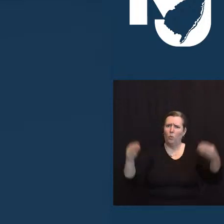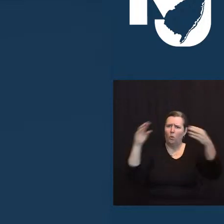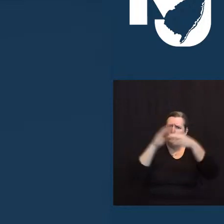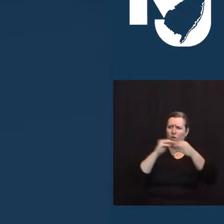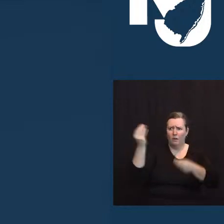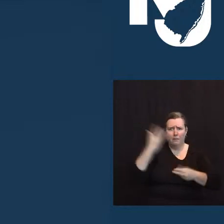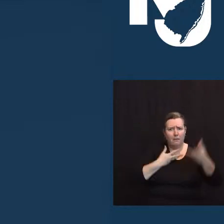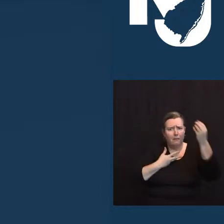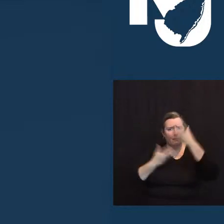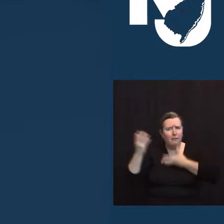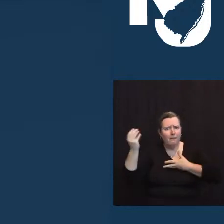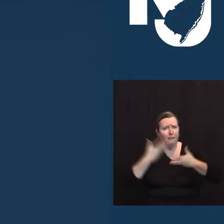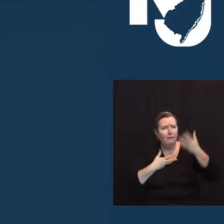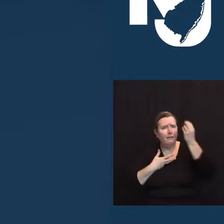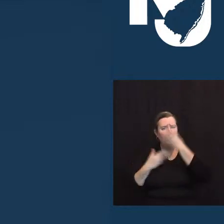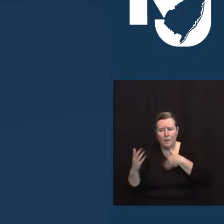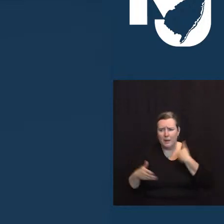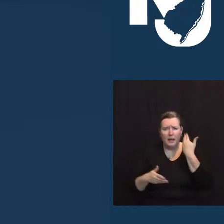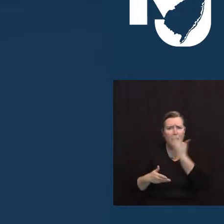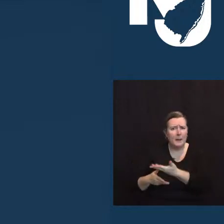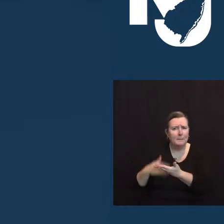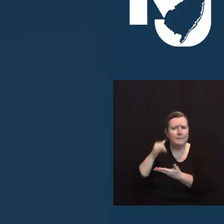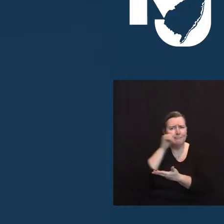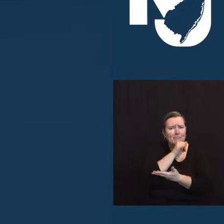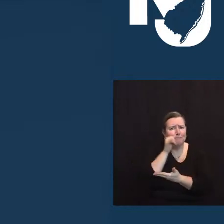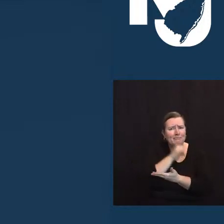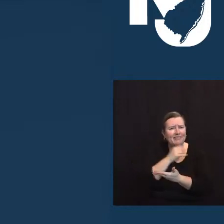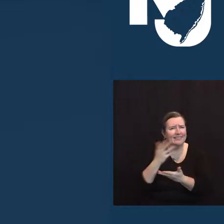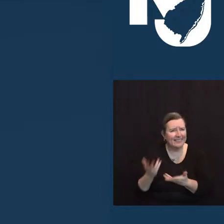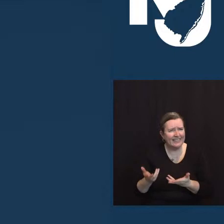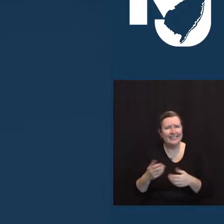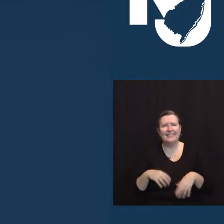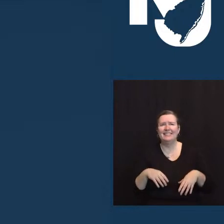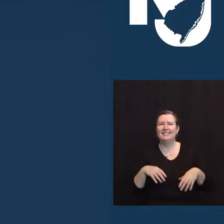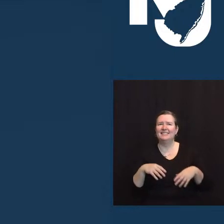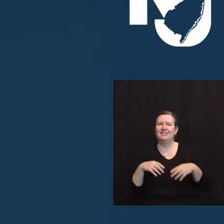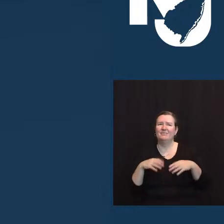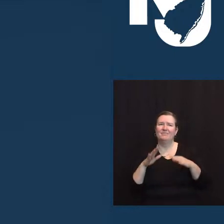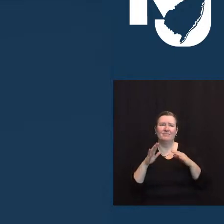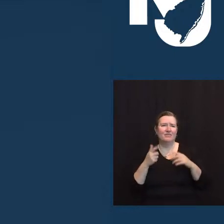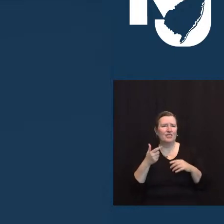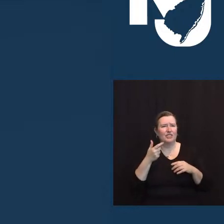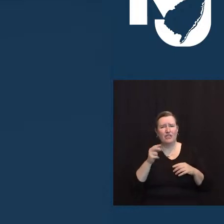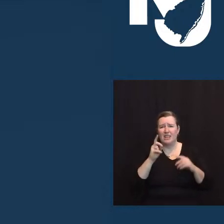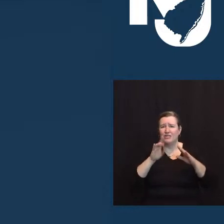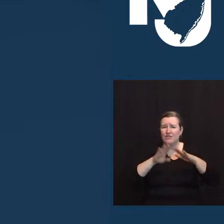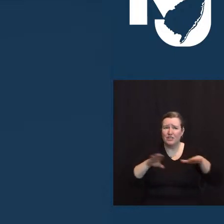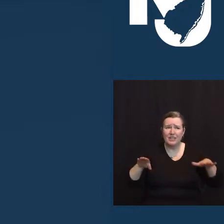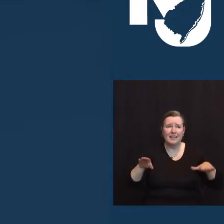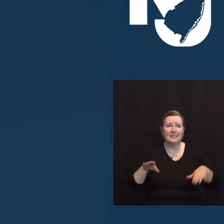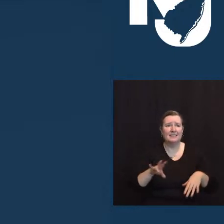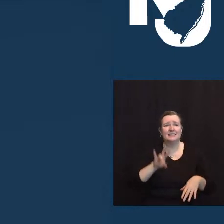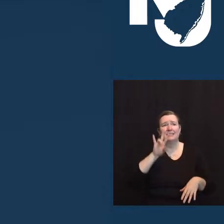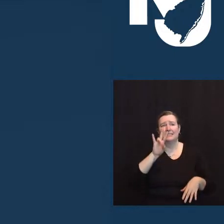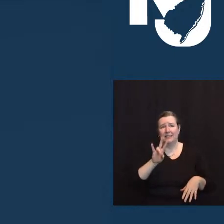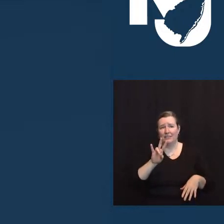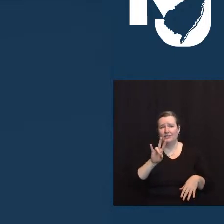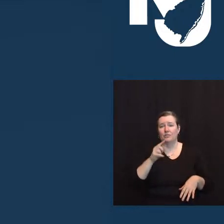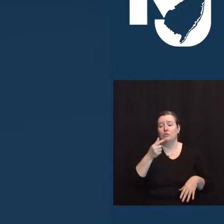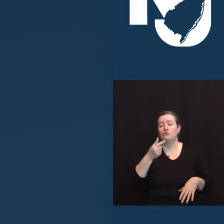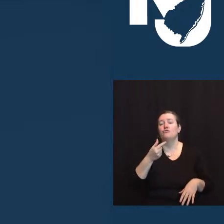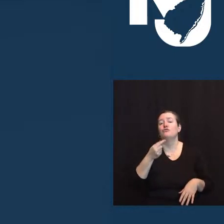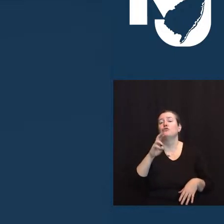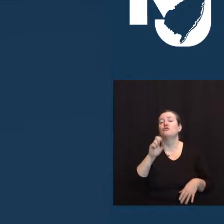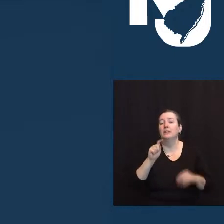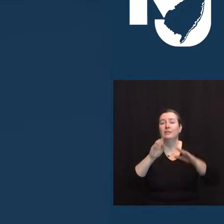Emily, Alex, Jacob, and Ben, and 7 great-grandchildren, Joseph, Andriana, Douglas, Arden, Theo, Lillian,